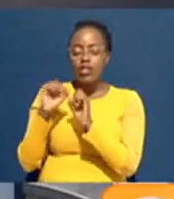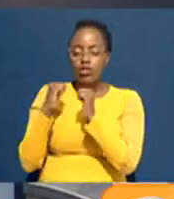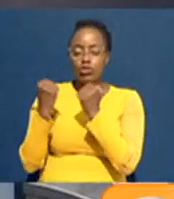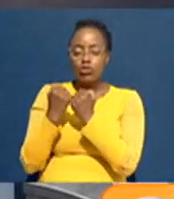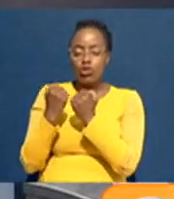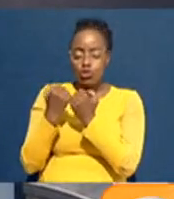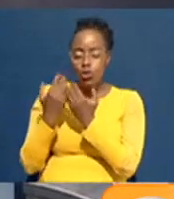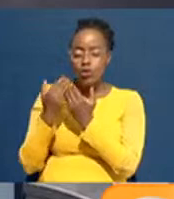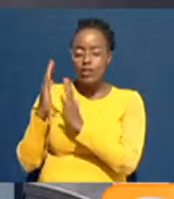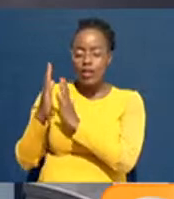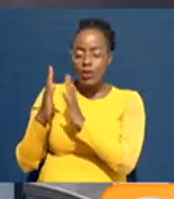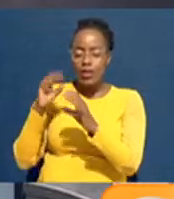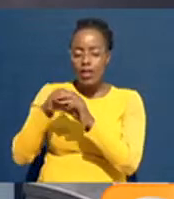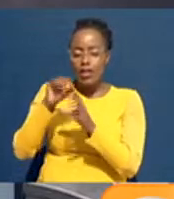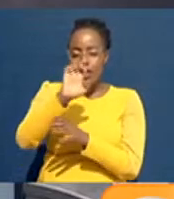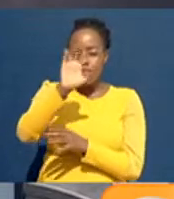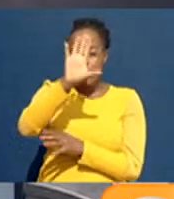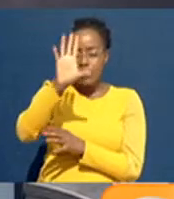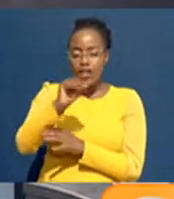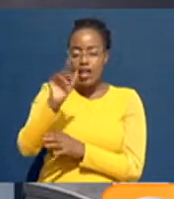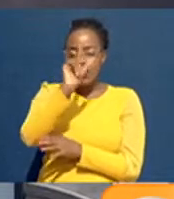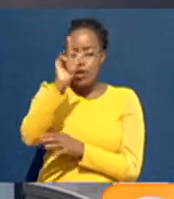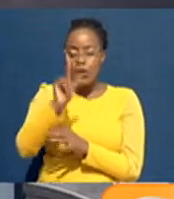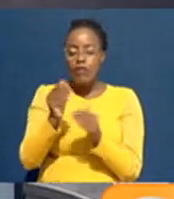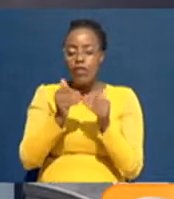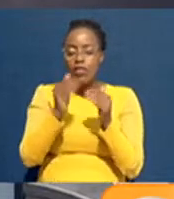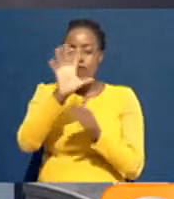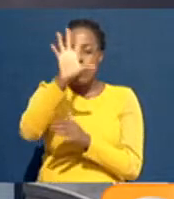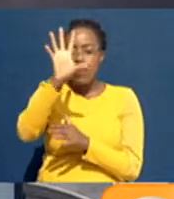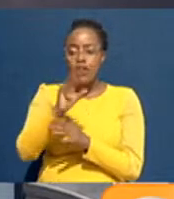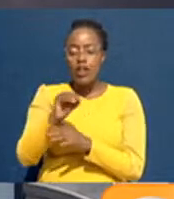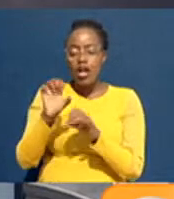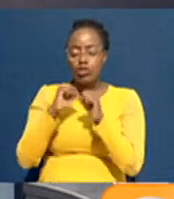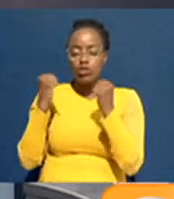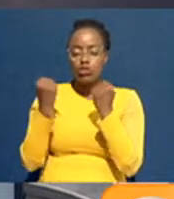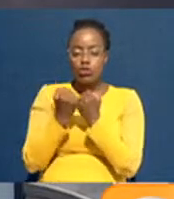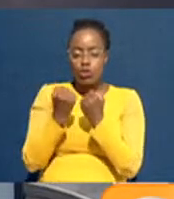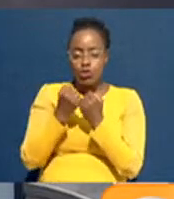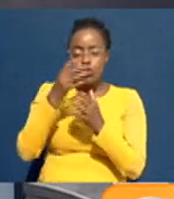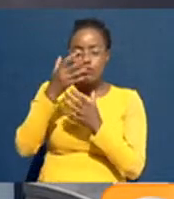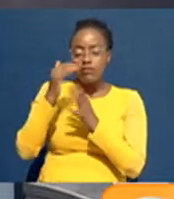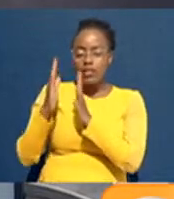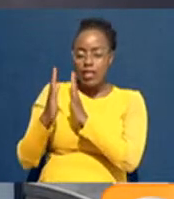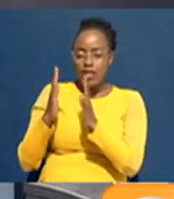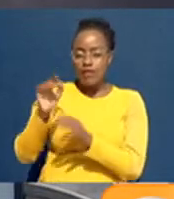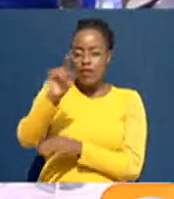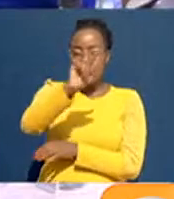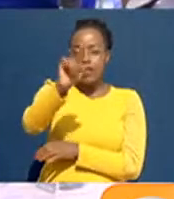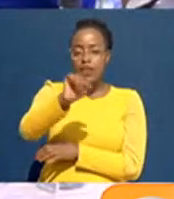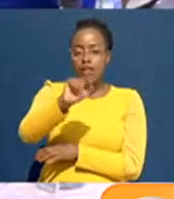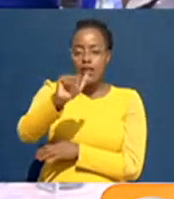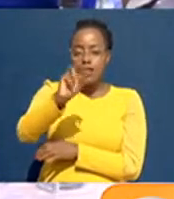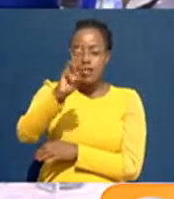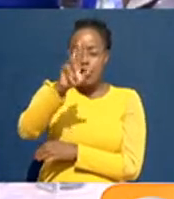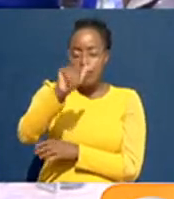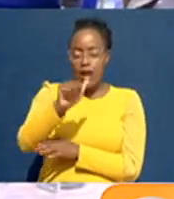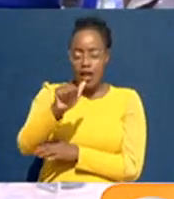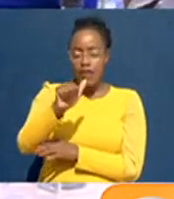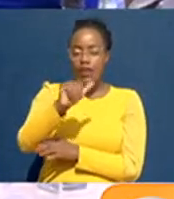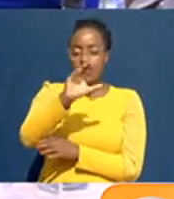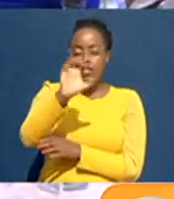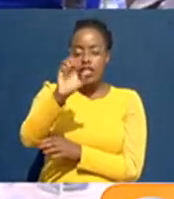East African region. Speaking during the opening of the African Social Security Conference, Zamara Group CEO Sandeep